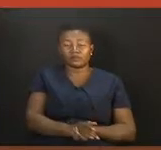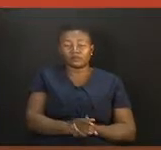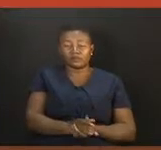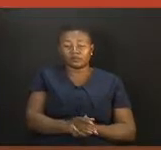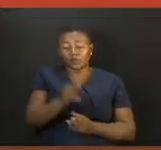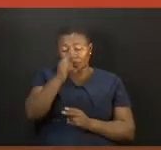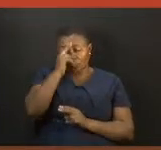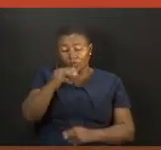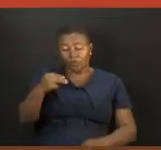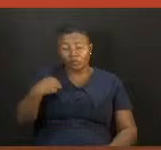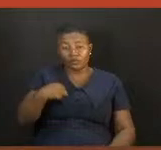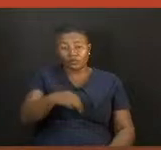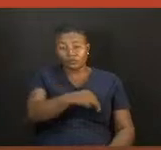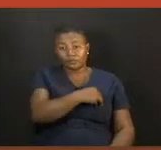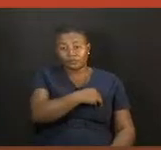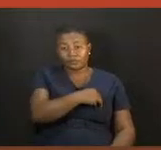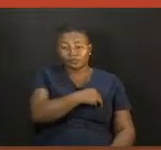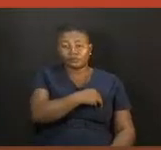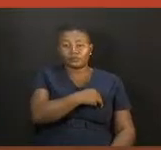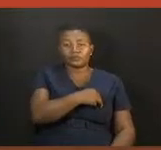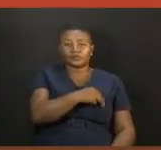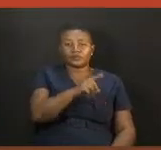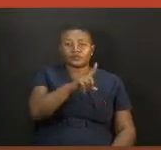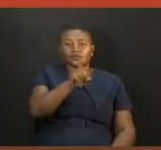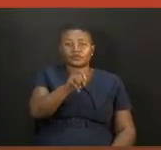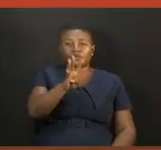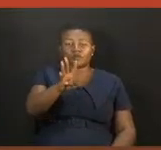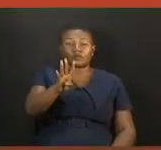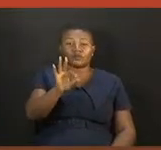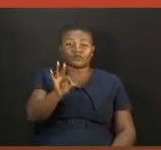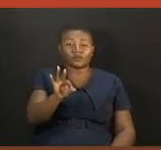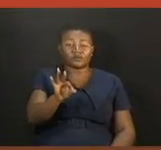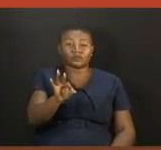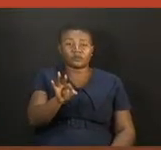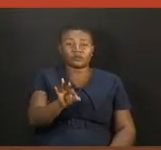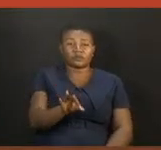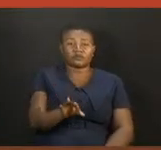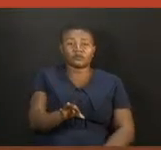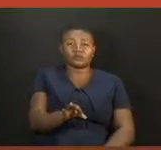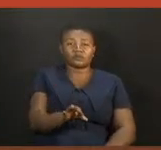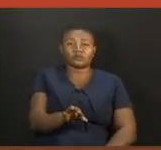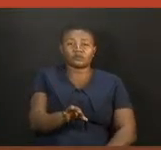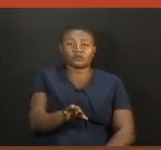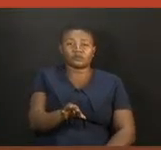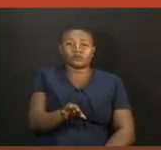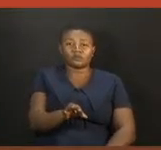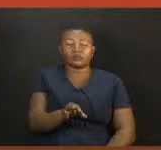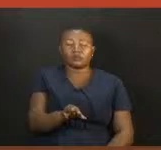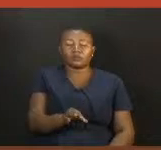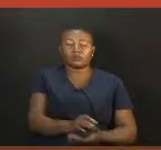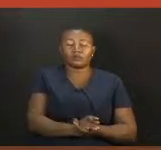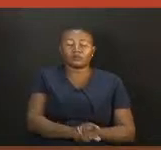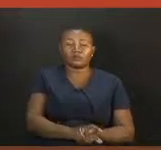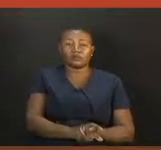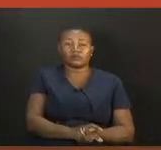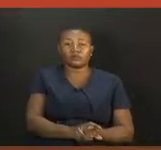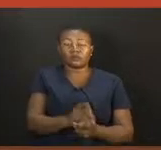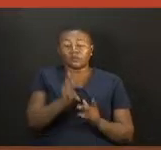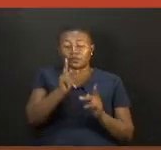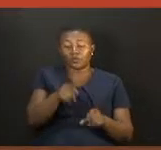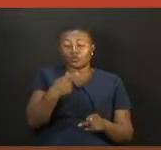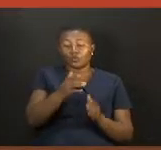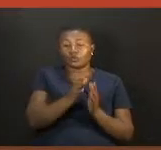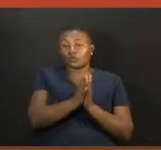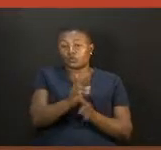members, you turn to question 49. Question 49, and the question stands in